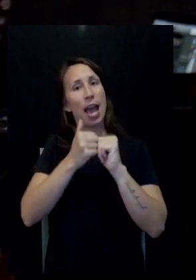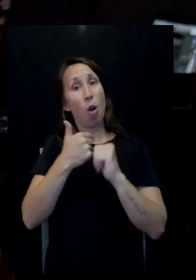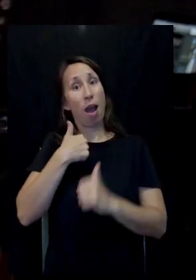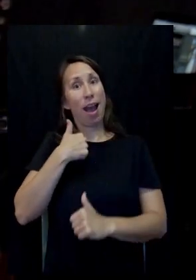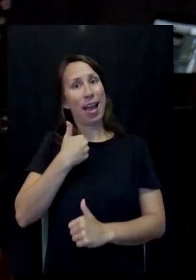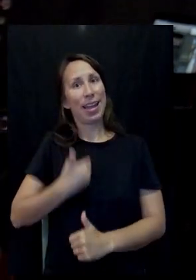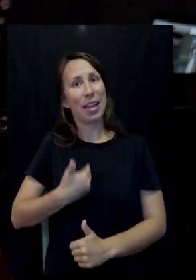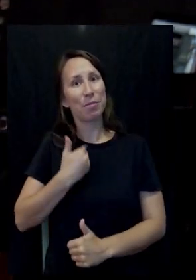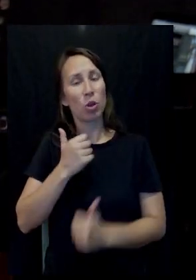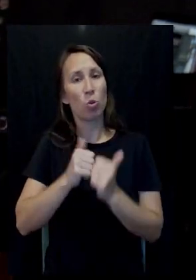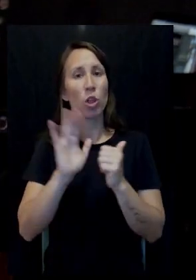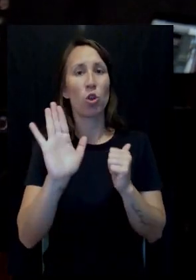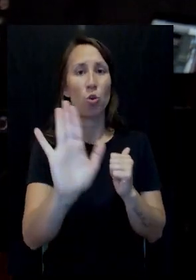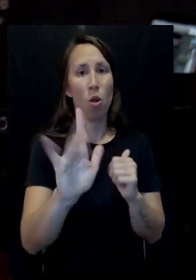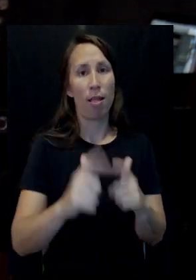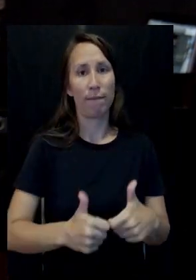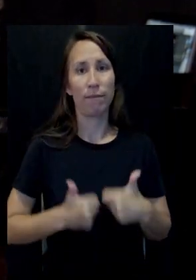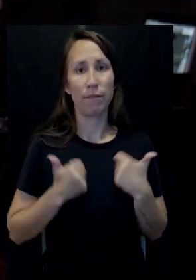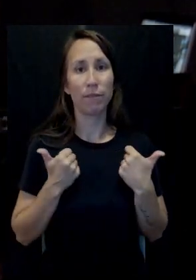life.